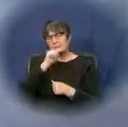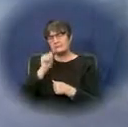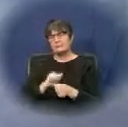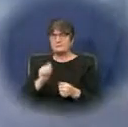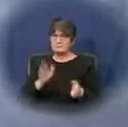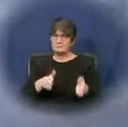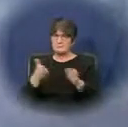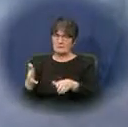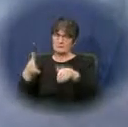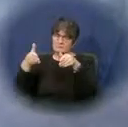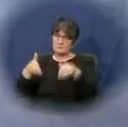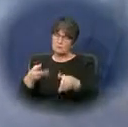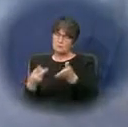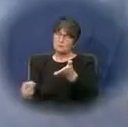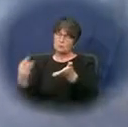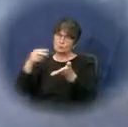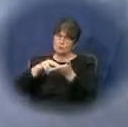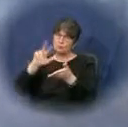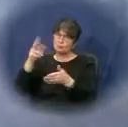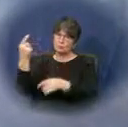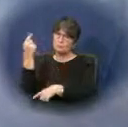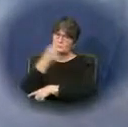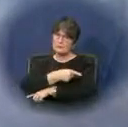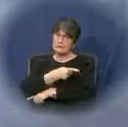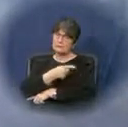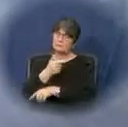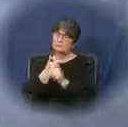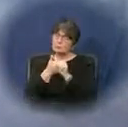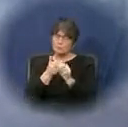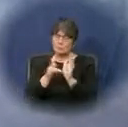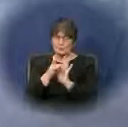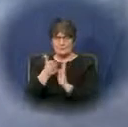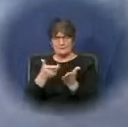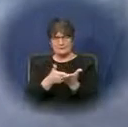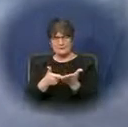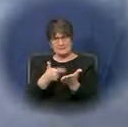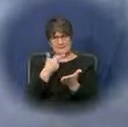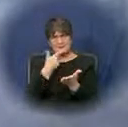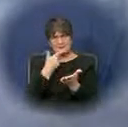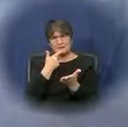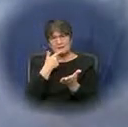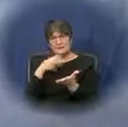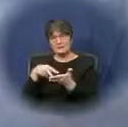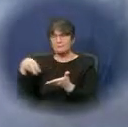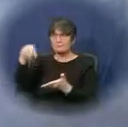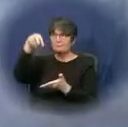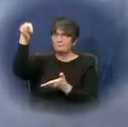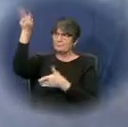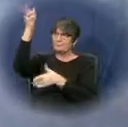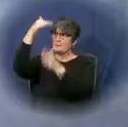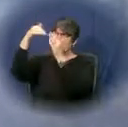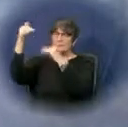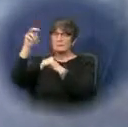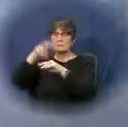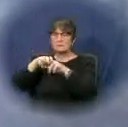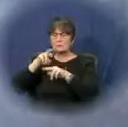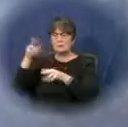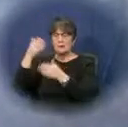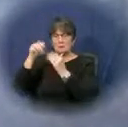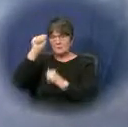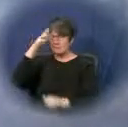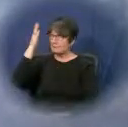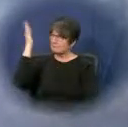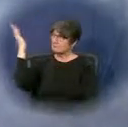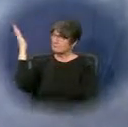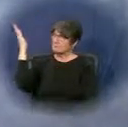was buried, and rose again on the third day, in accordance with the Scriptures. He ascended into heaven, and is seated at the right hand